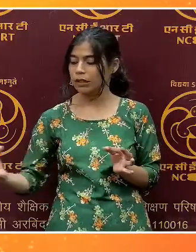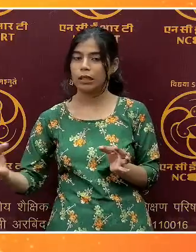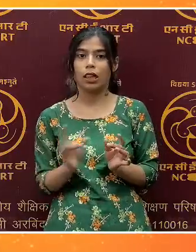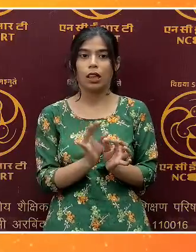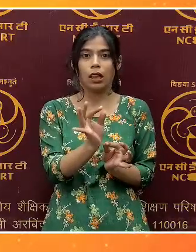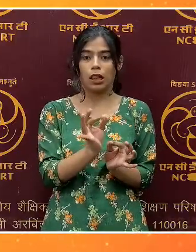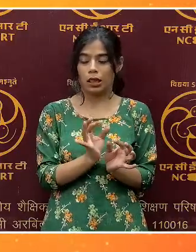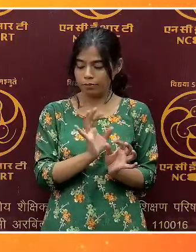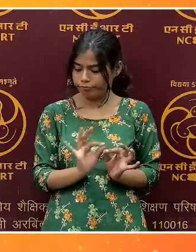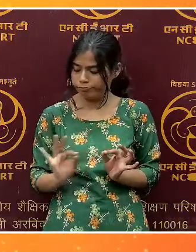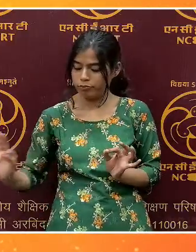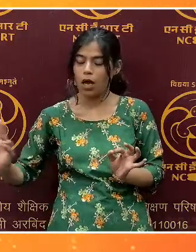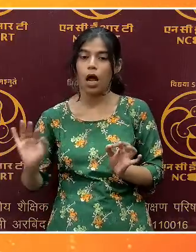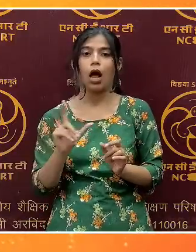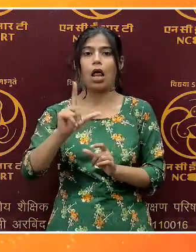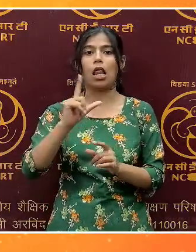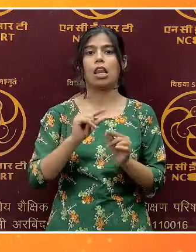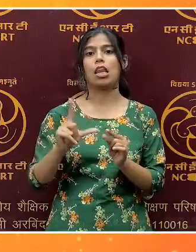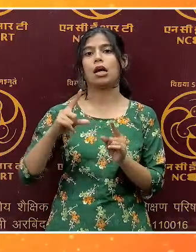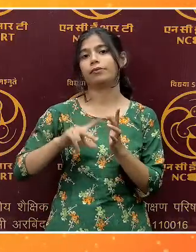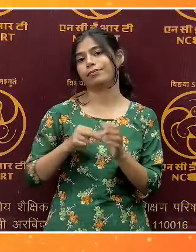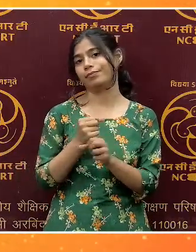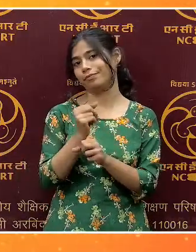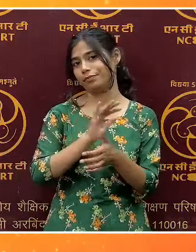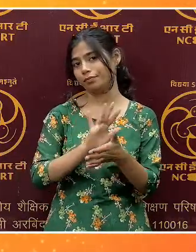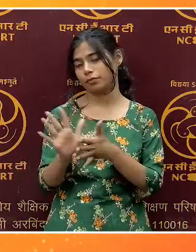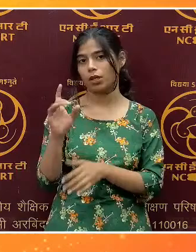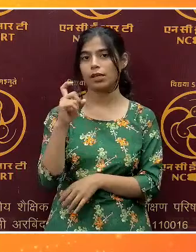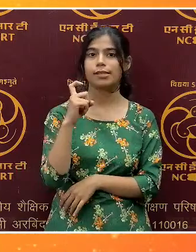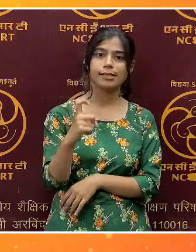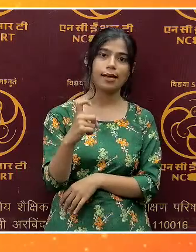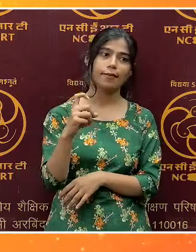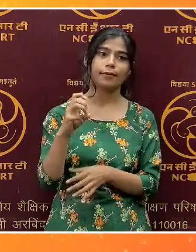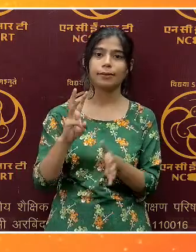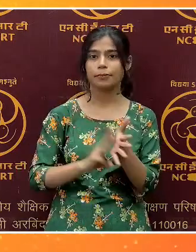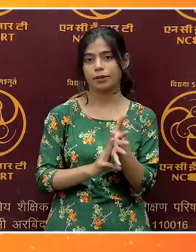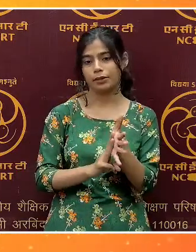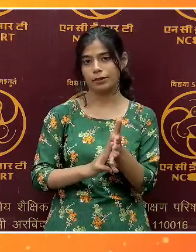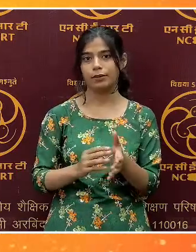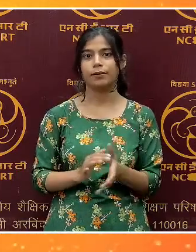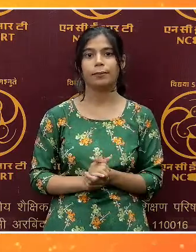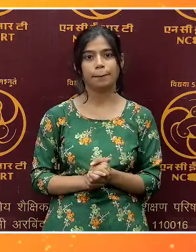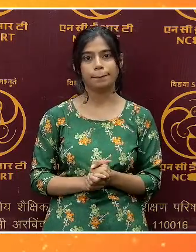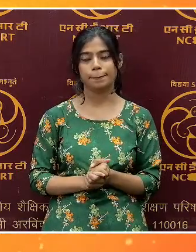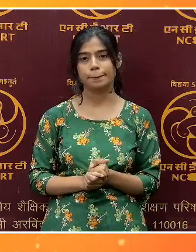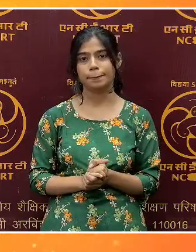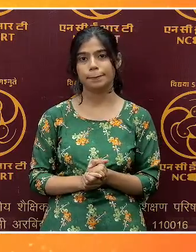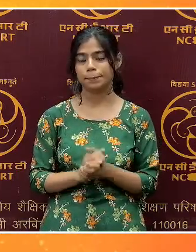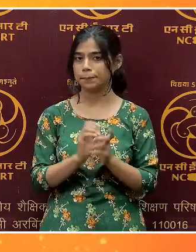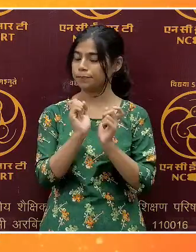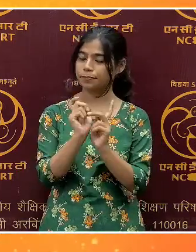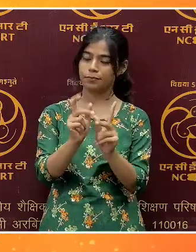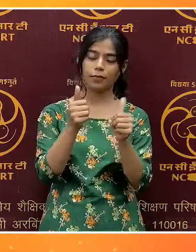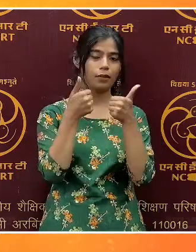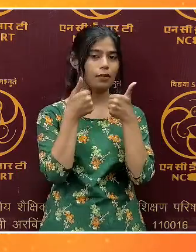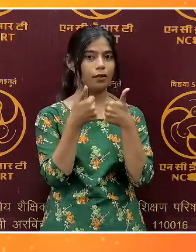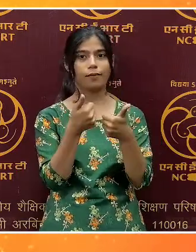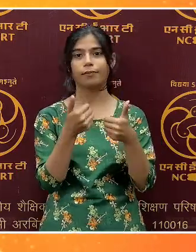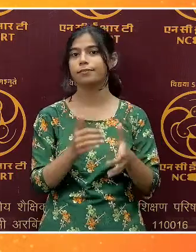We say that magnitude of length of the room is 7 meter. That is what we mean by magnitude. All right, okay.